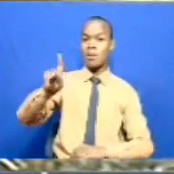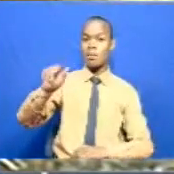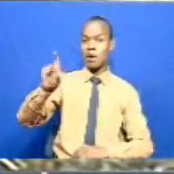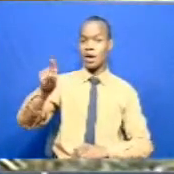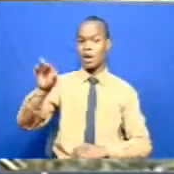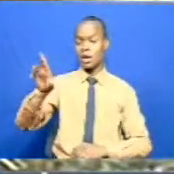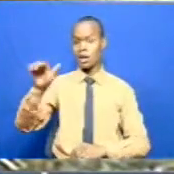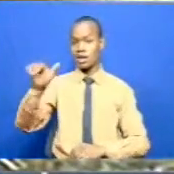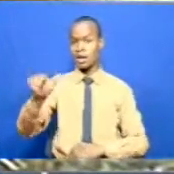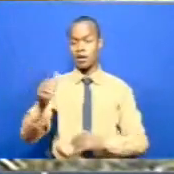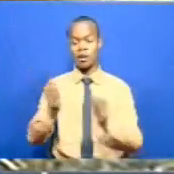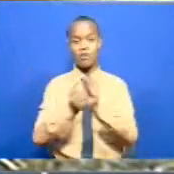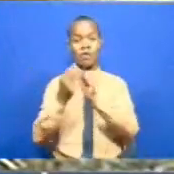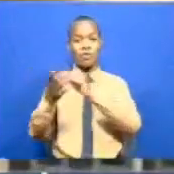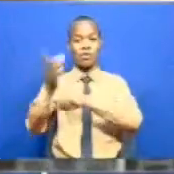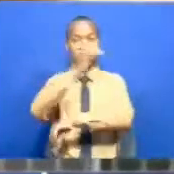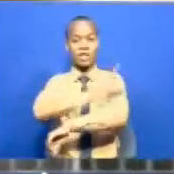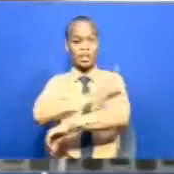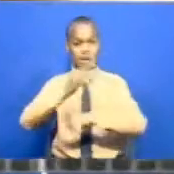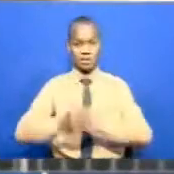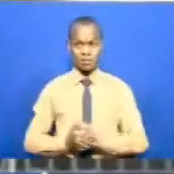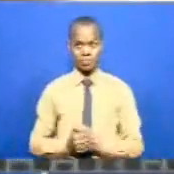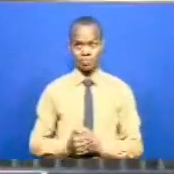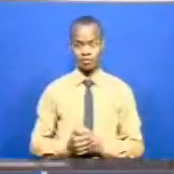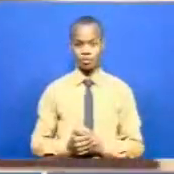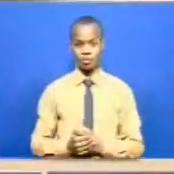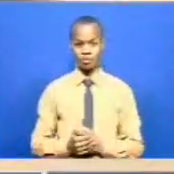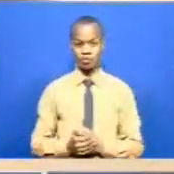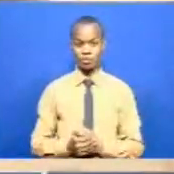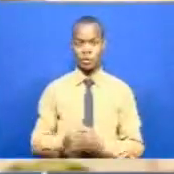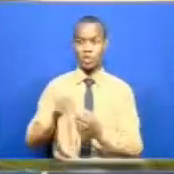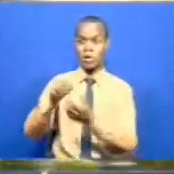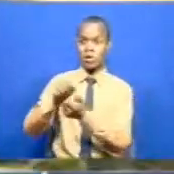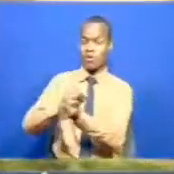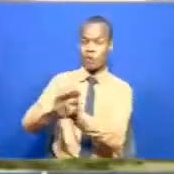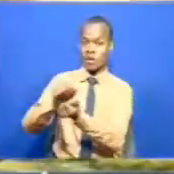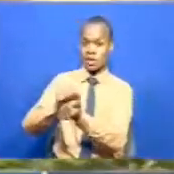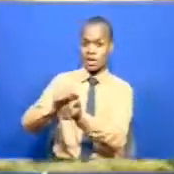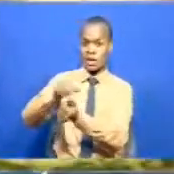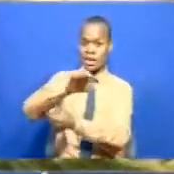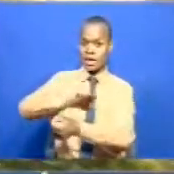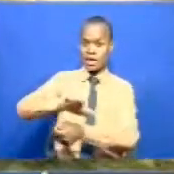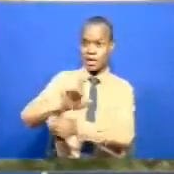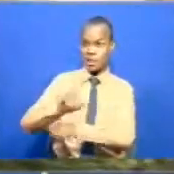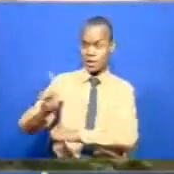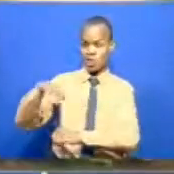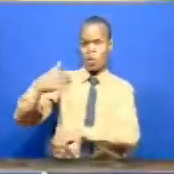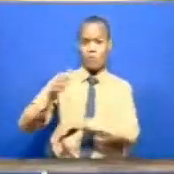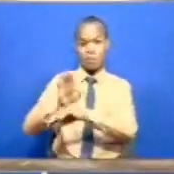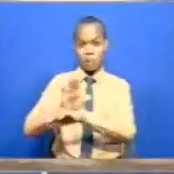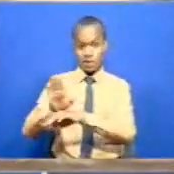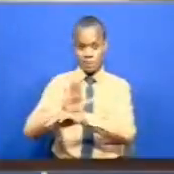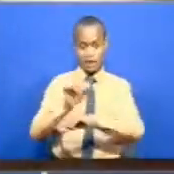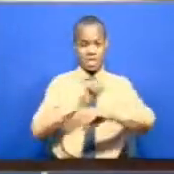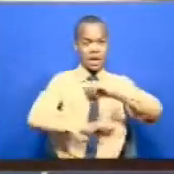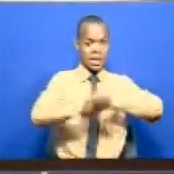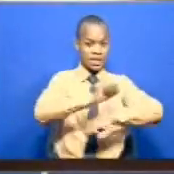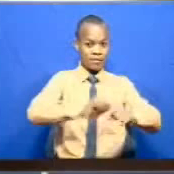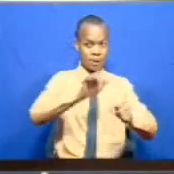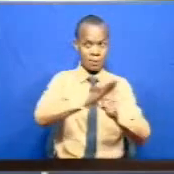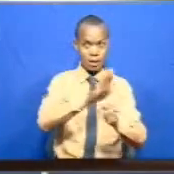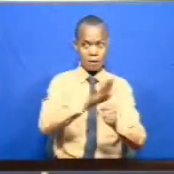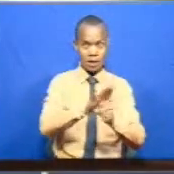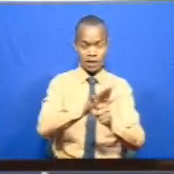over coronavirus infections. On normal Friday, this place is often abuzz with activity. However, the new normal has meant that